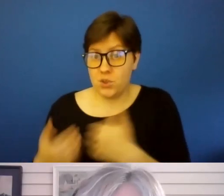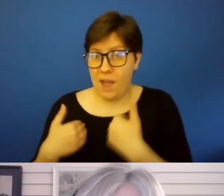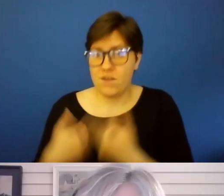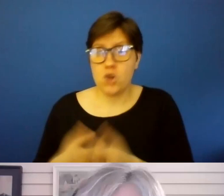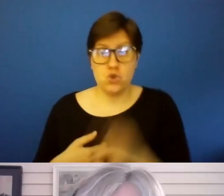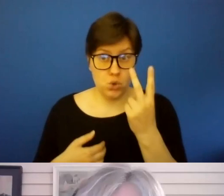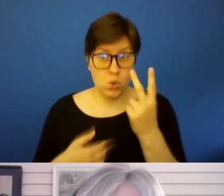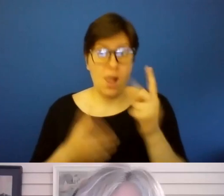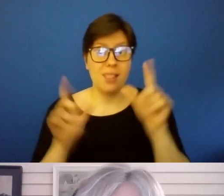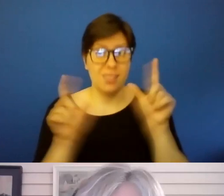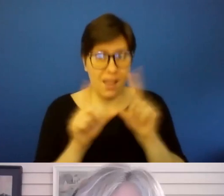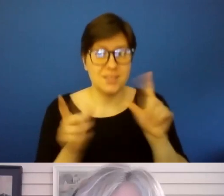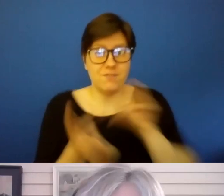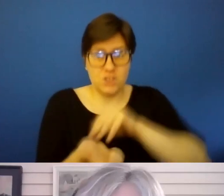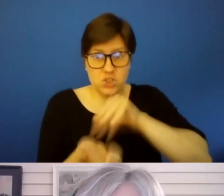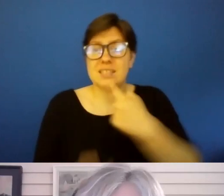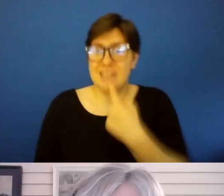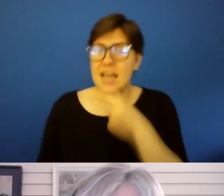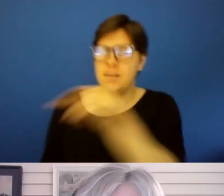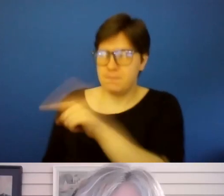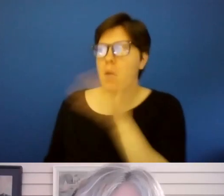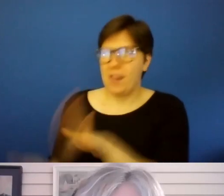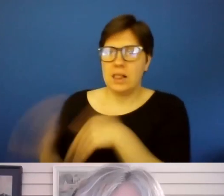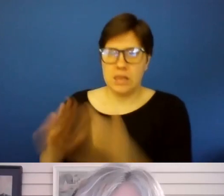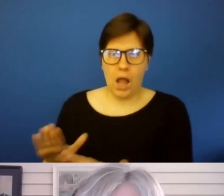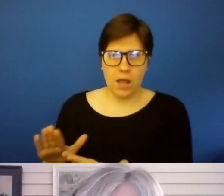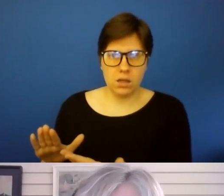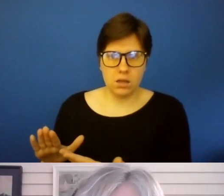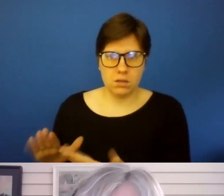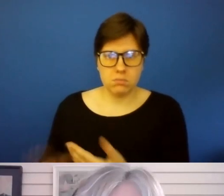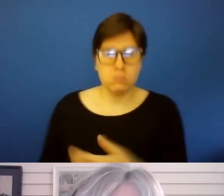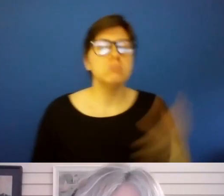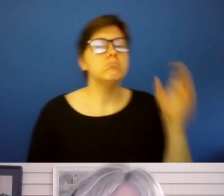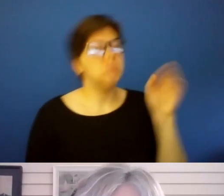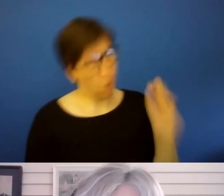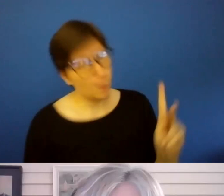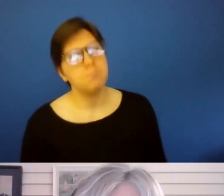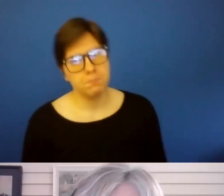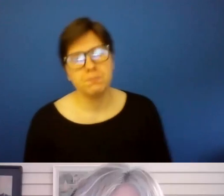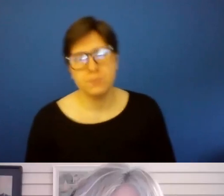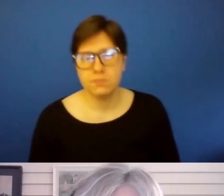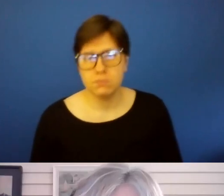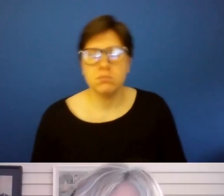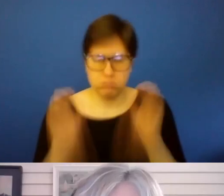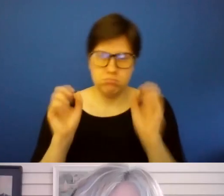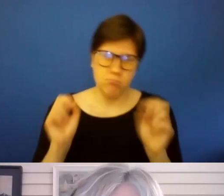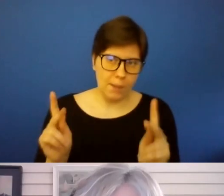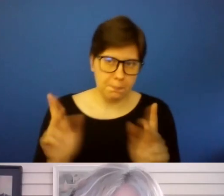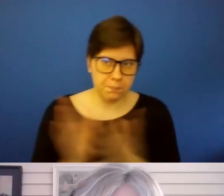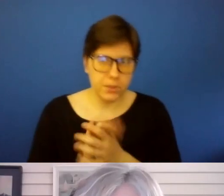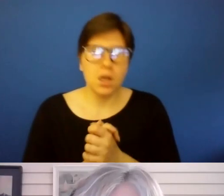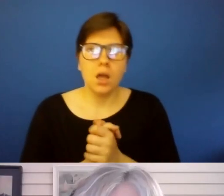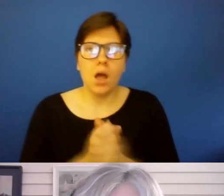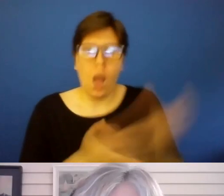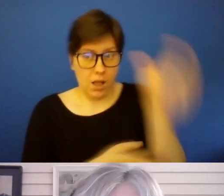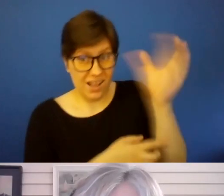licensed physicians say that you're terminally ill. Okay. Acceptable, okay. The concept of